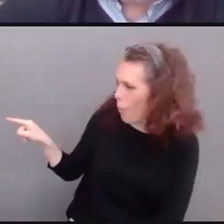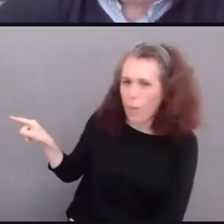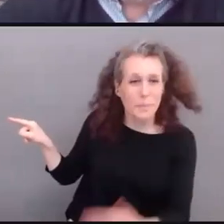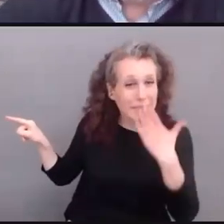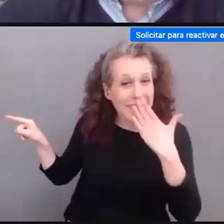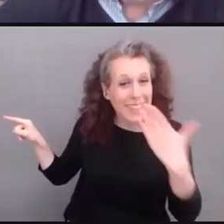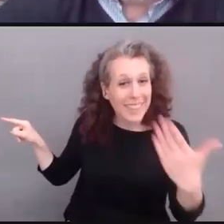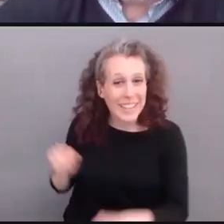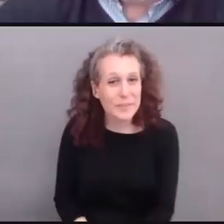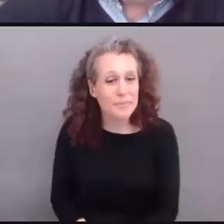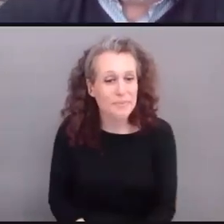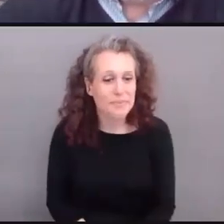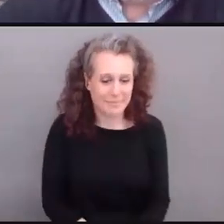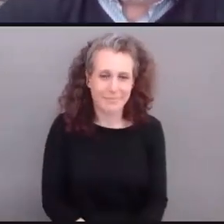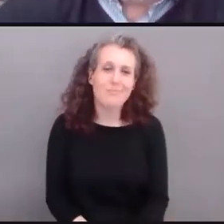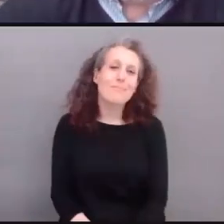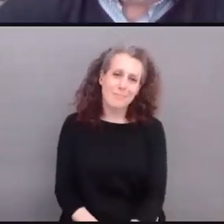Thank you very much, Delphine.